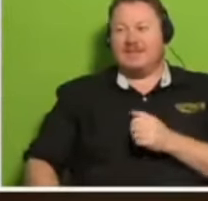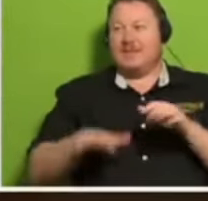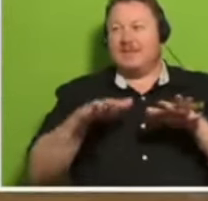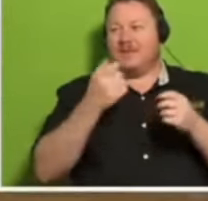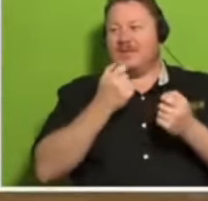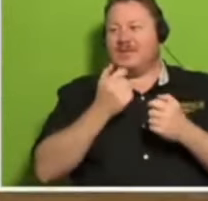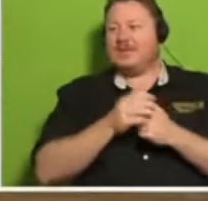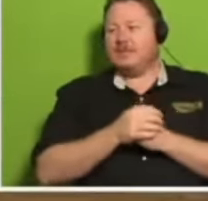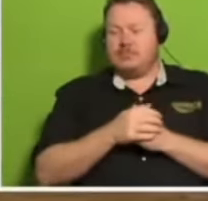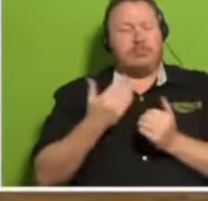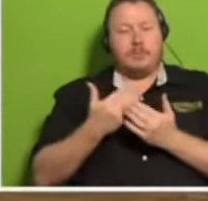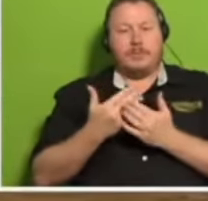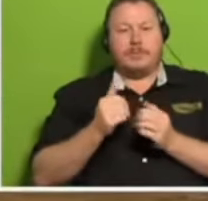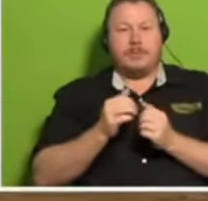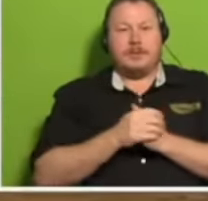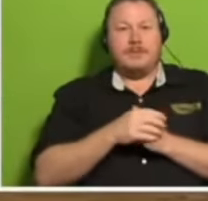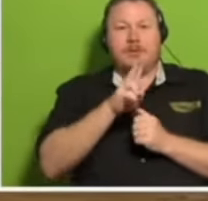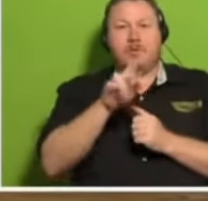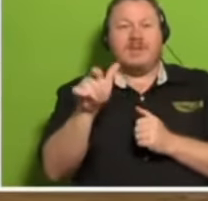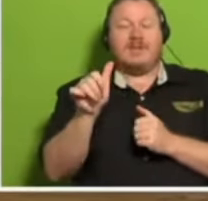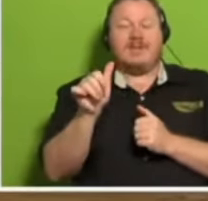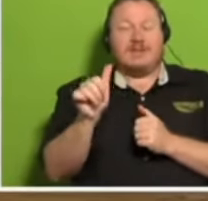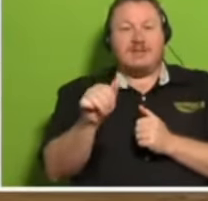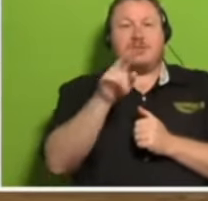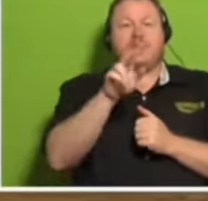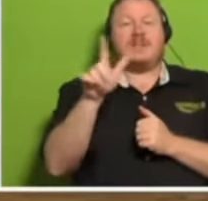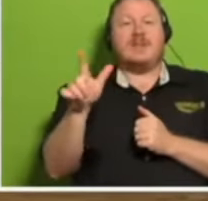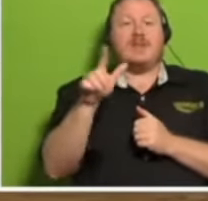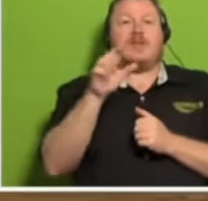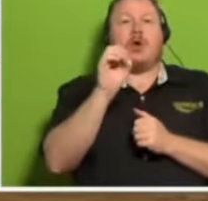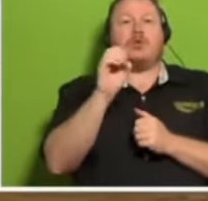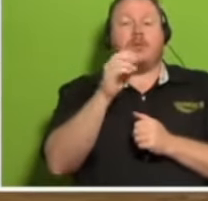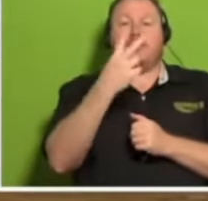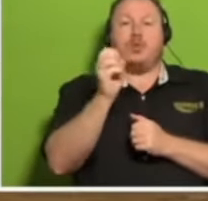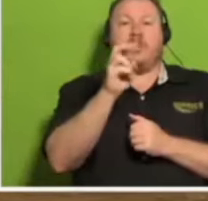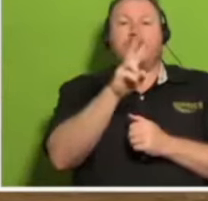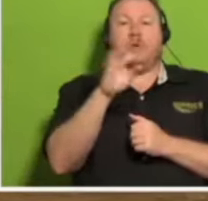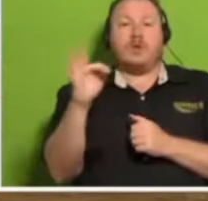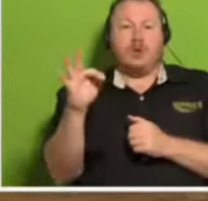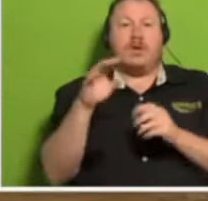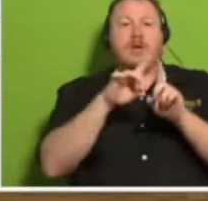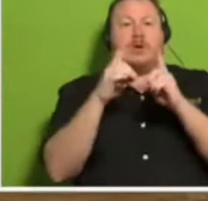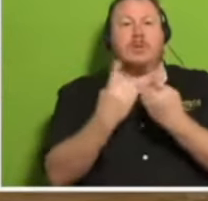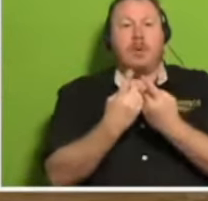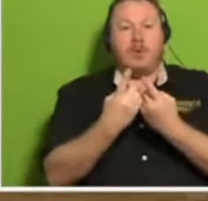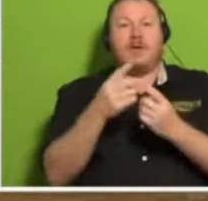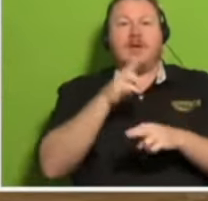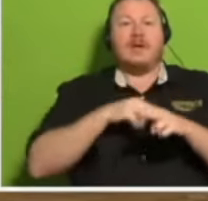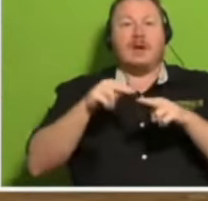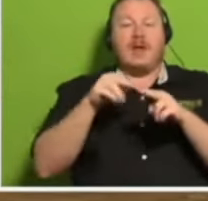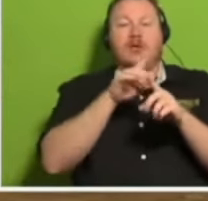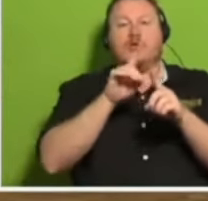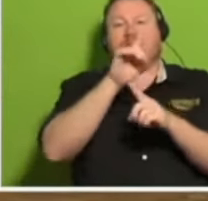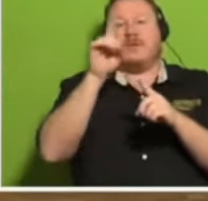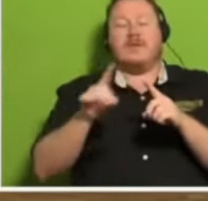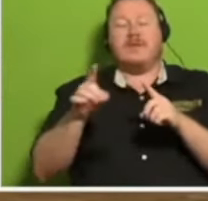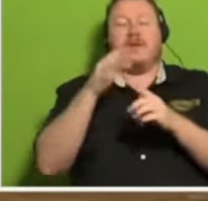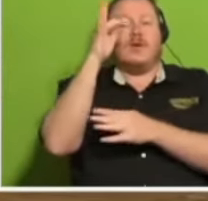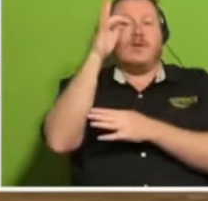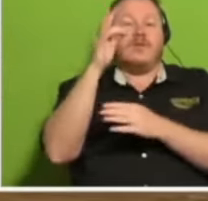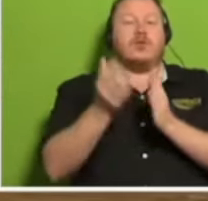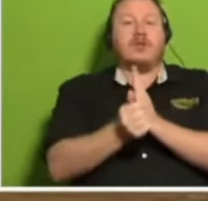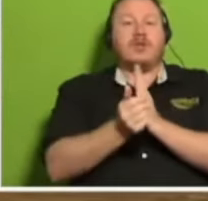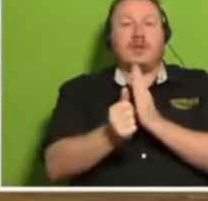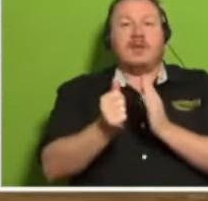On the 26th and 27th of October, 2023, the department convened the National Digital and Future Skills